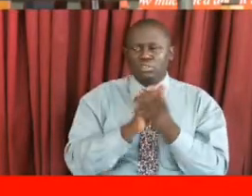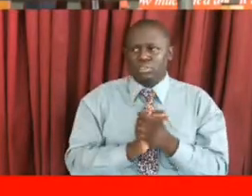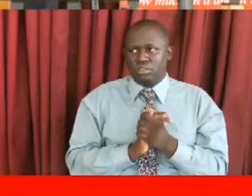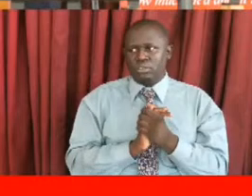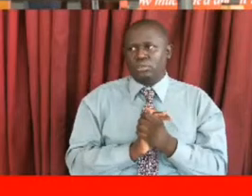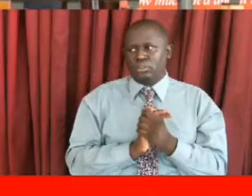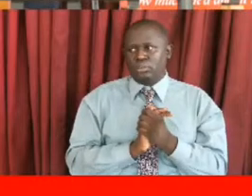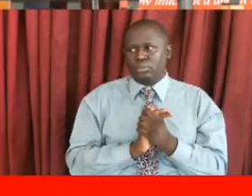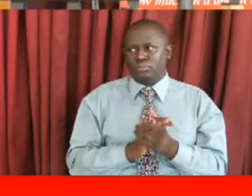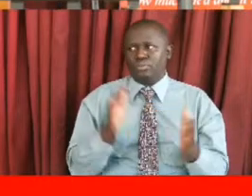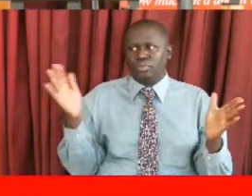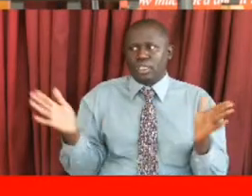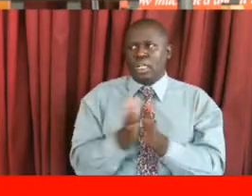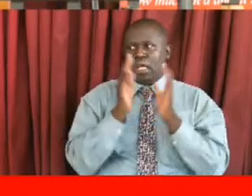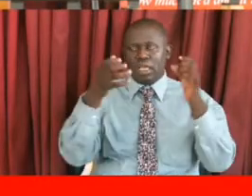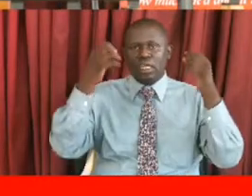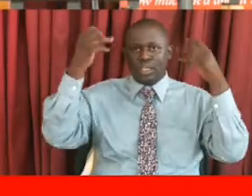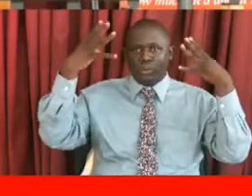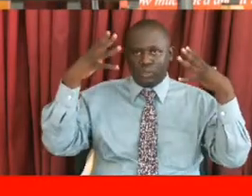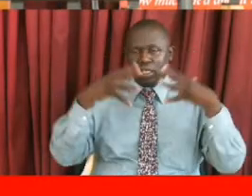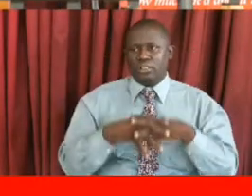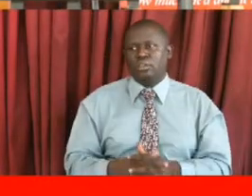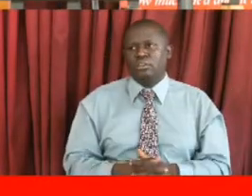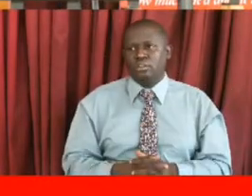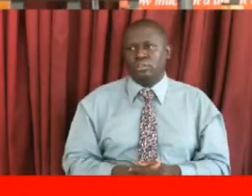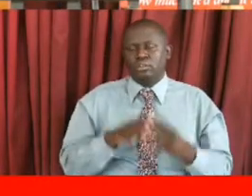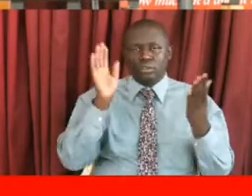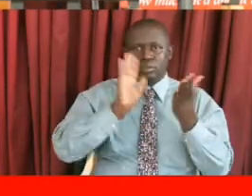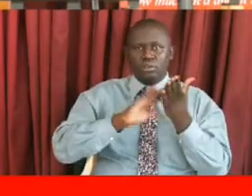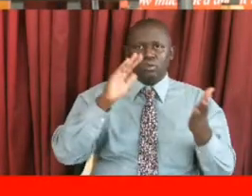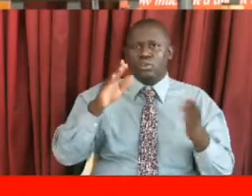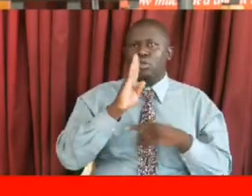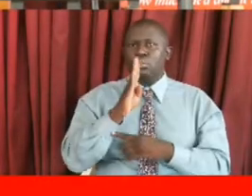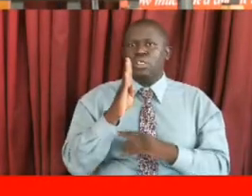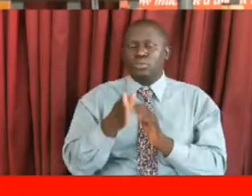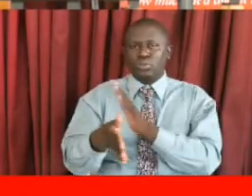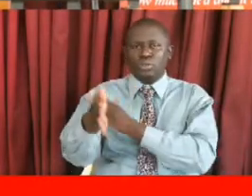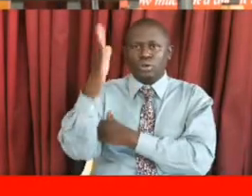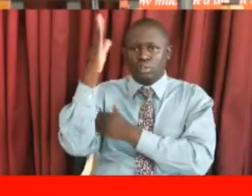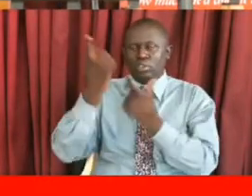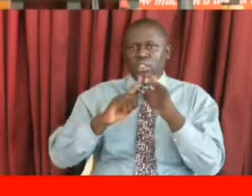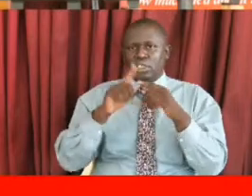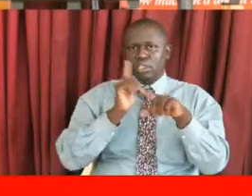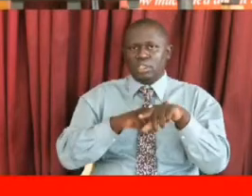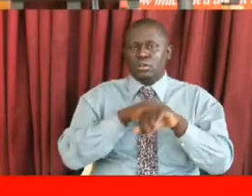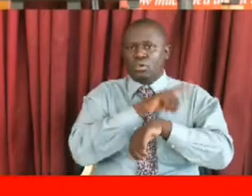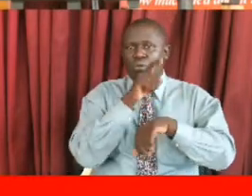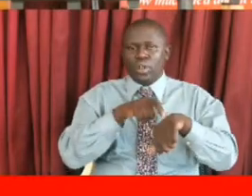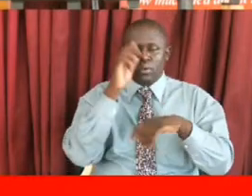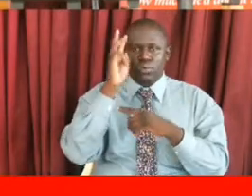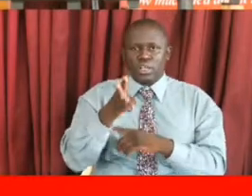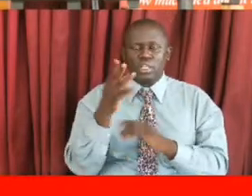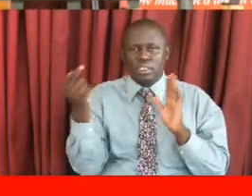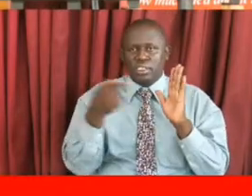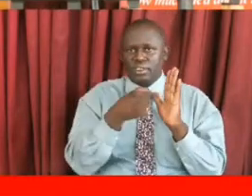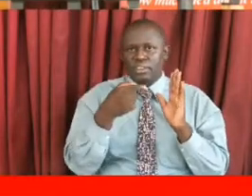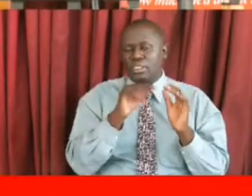himself hallelujah hallelujah glory be to God when is this going to